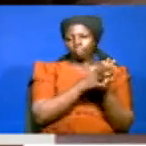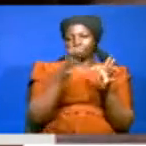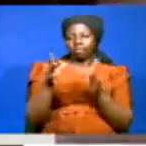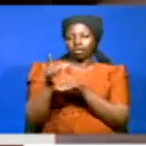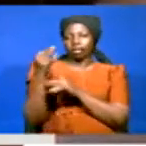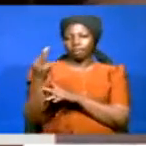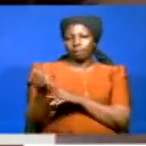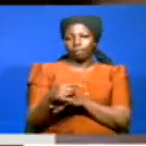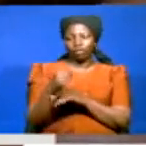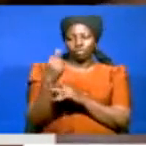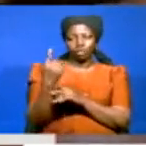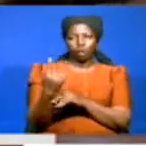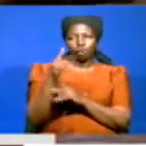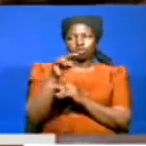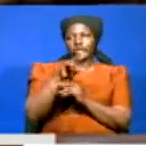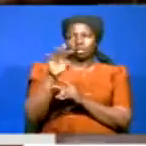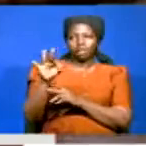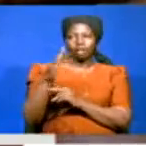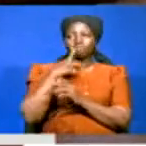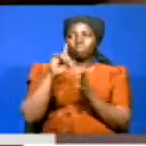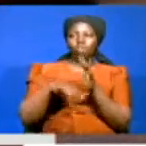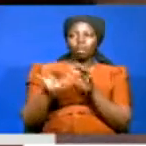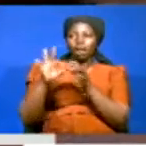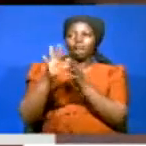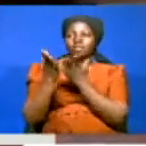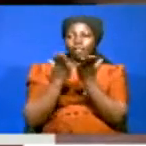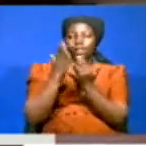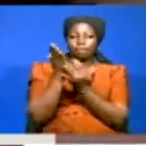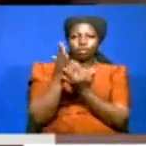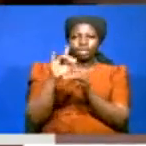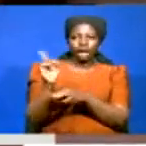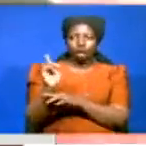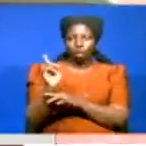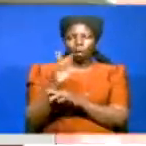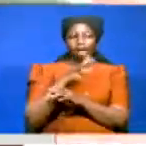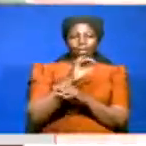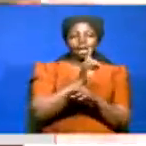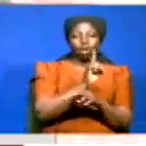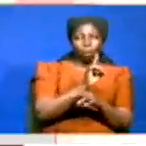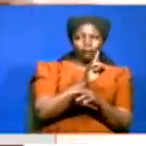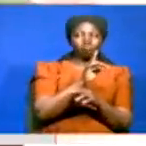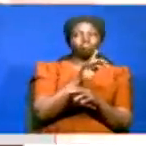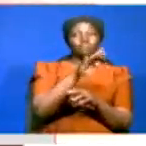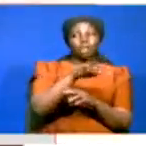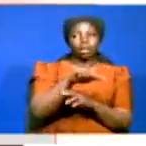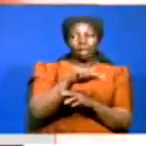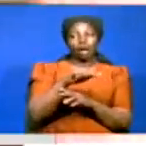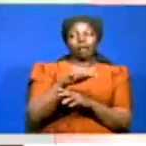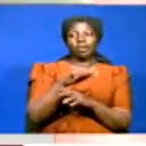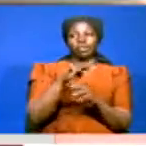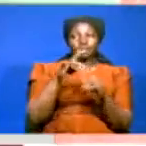statement, Kenya Railways has said the link services between Nairobi Central Station and Nairobi Terminus every day at 0630